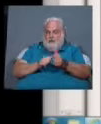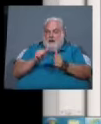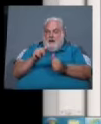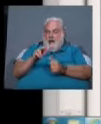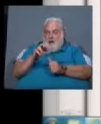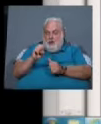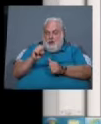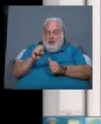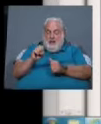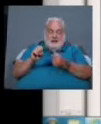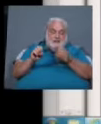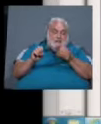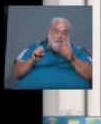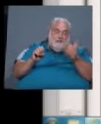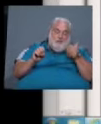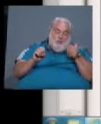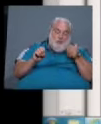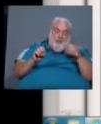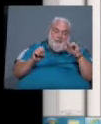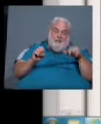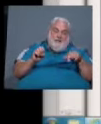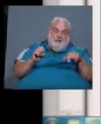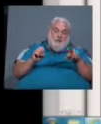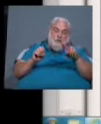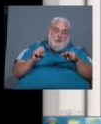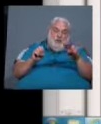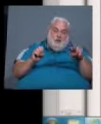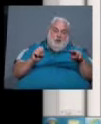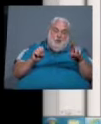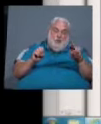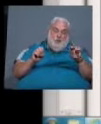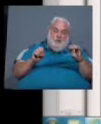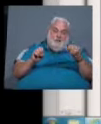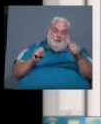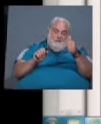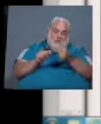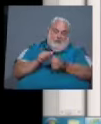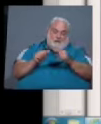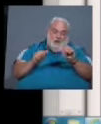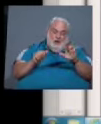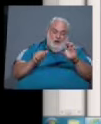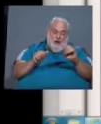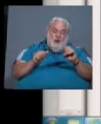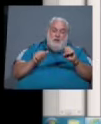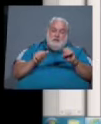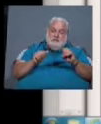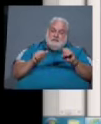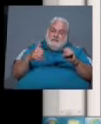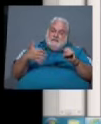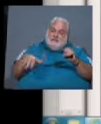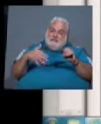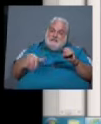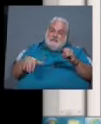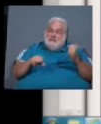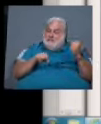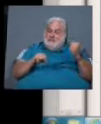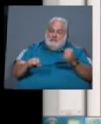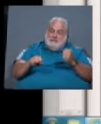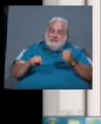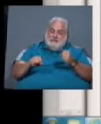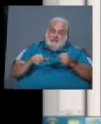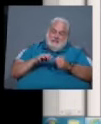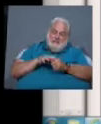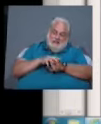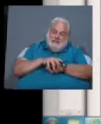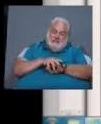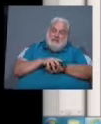stated earlier, this is proposing 22 units per acre, which is a fairly dense